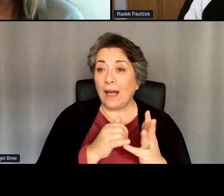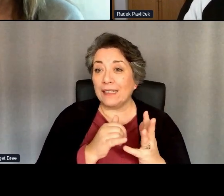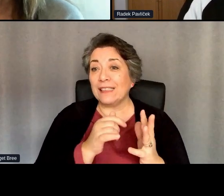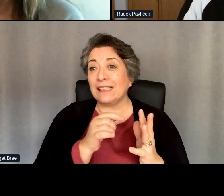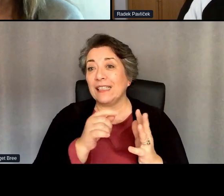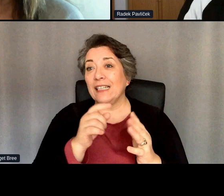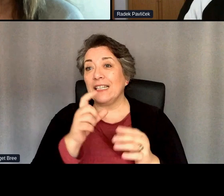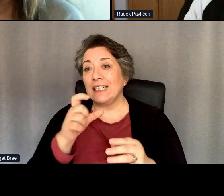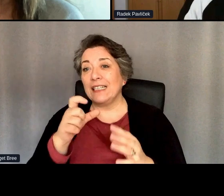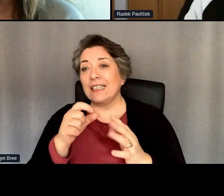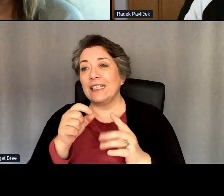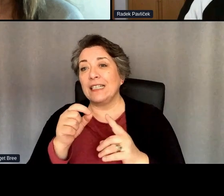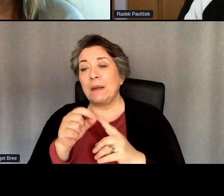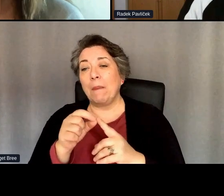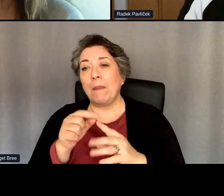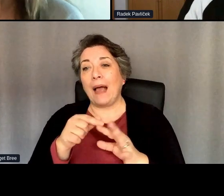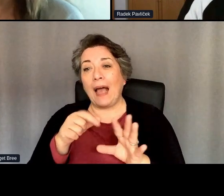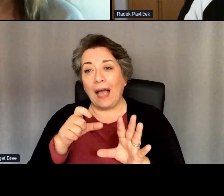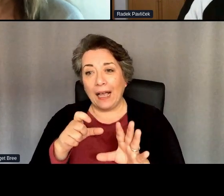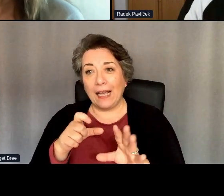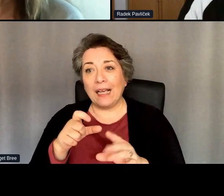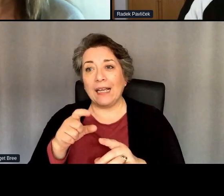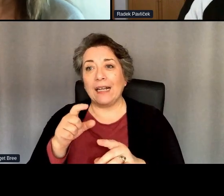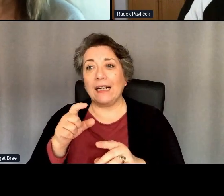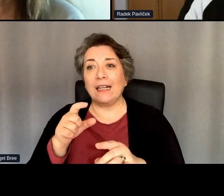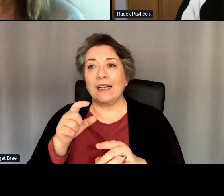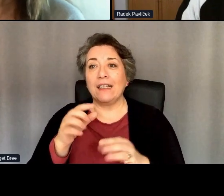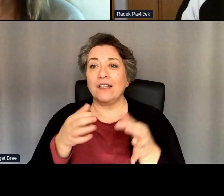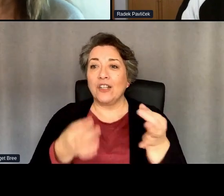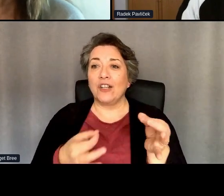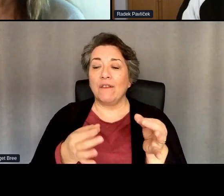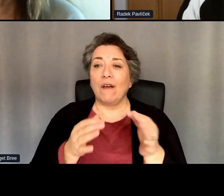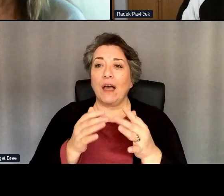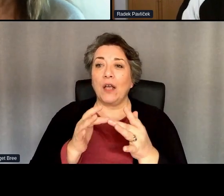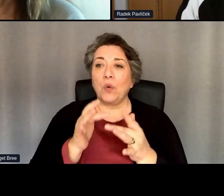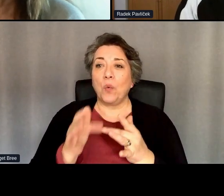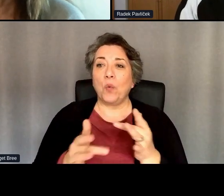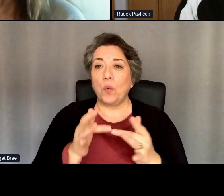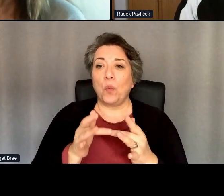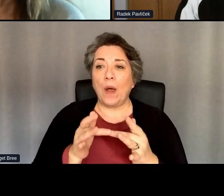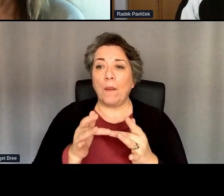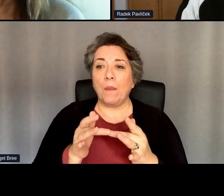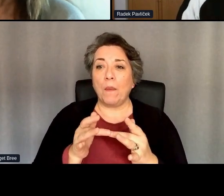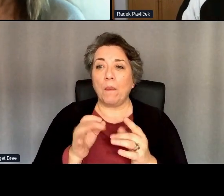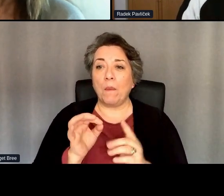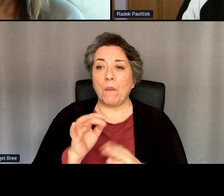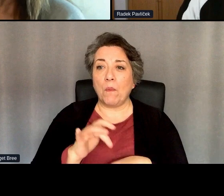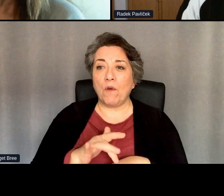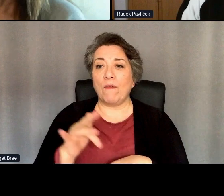the CPWA, Certified Web Professional for Web Accessibility.